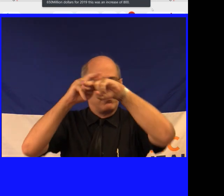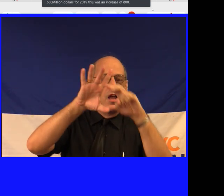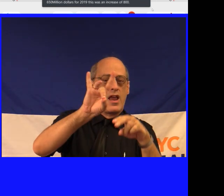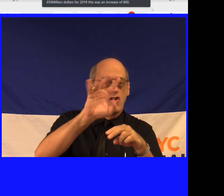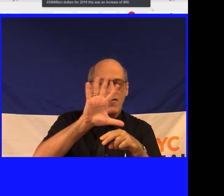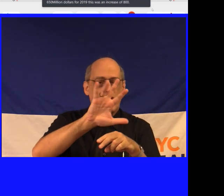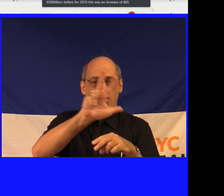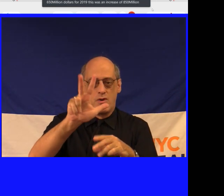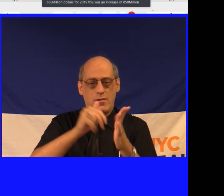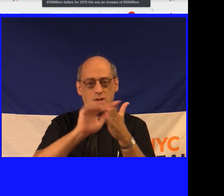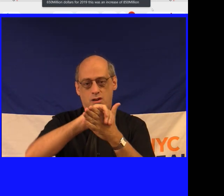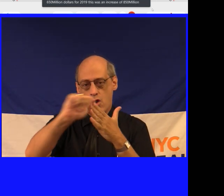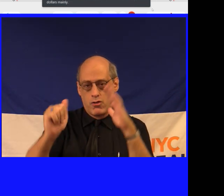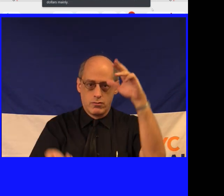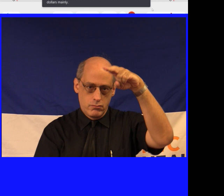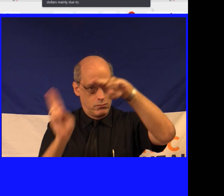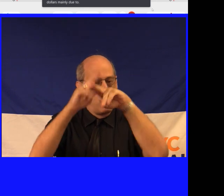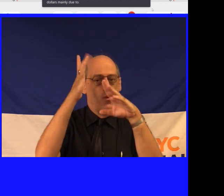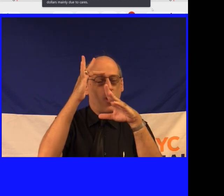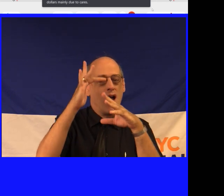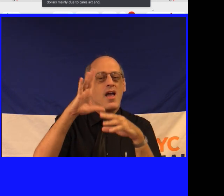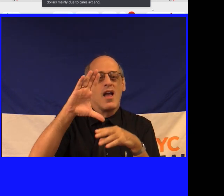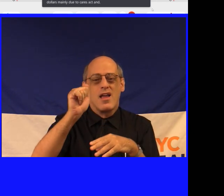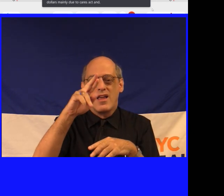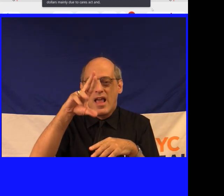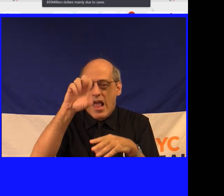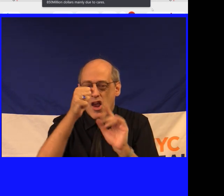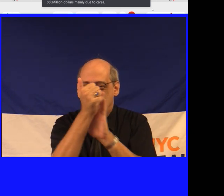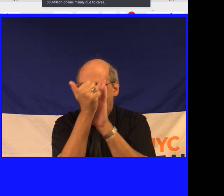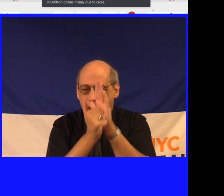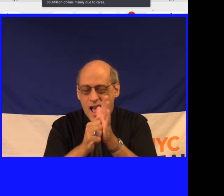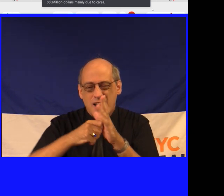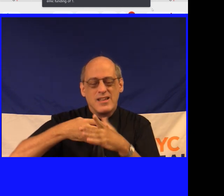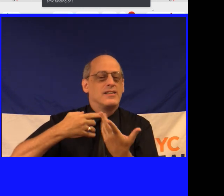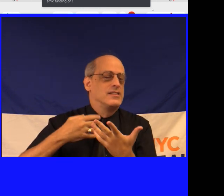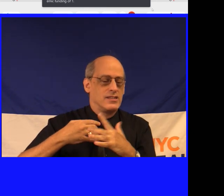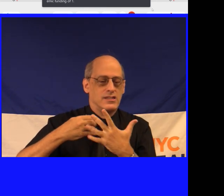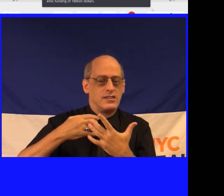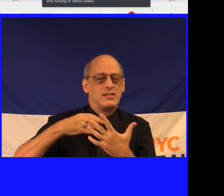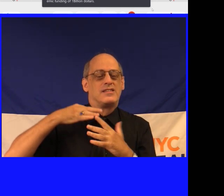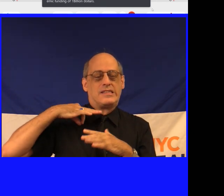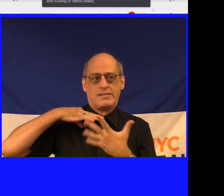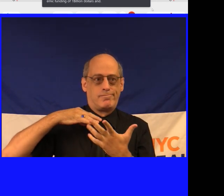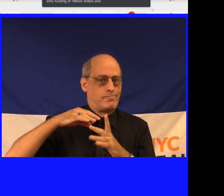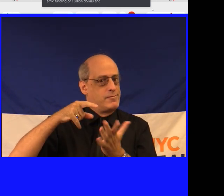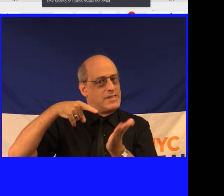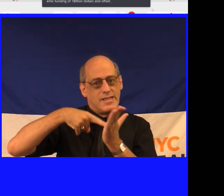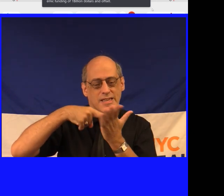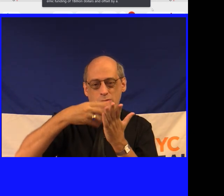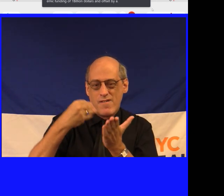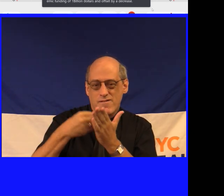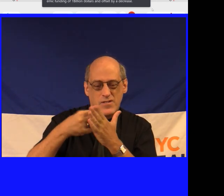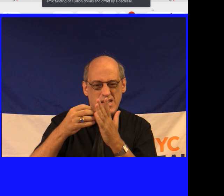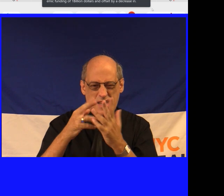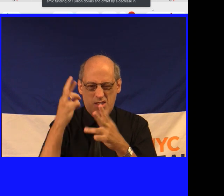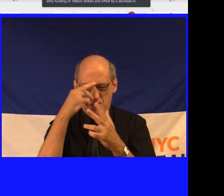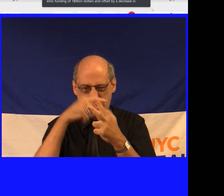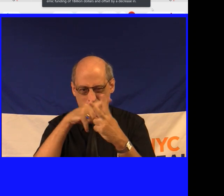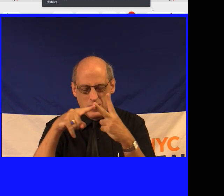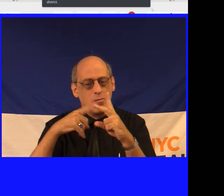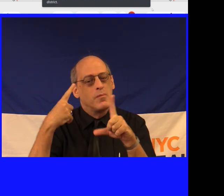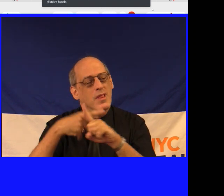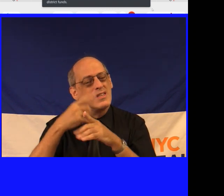million, mainly due to CARES Act pandemic funding of $1 billion and offset by a decrease in DSRIP